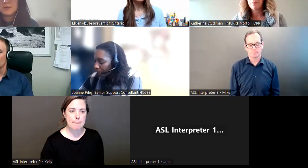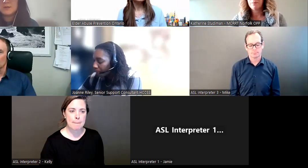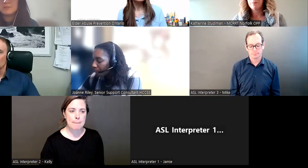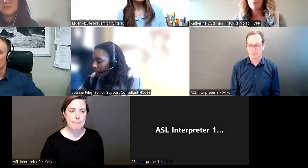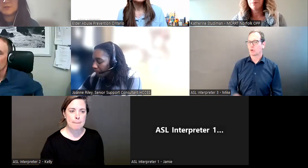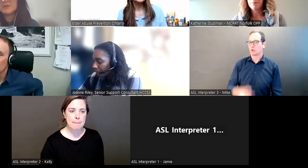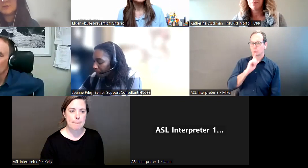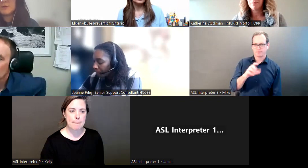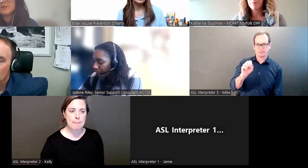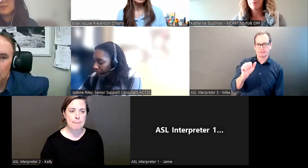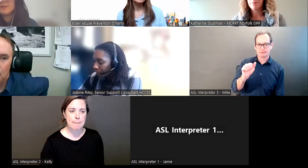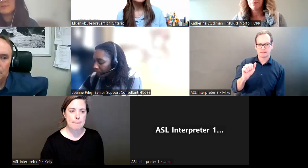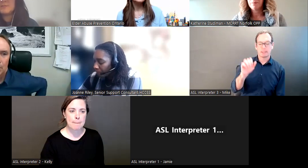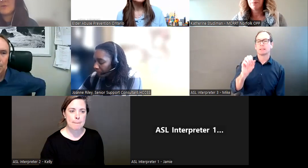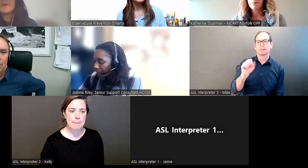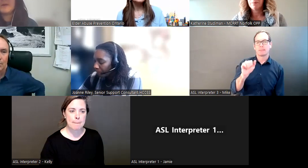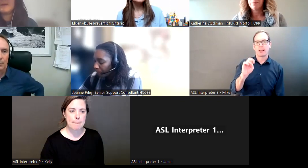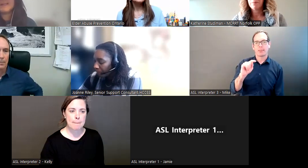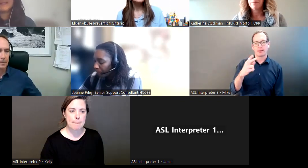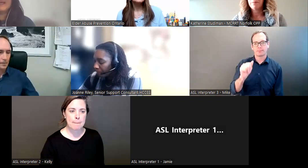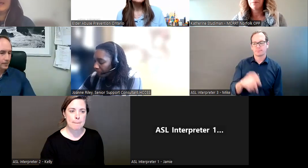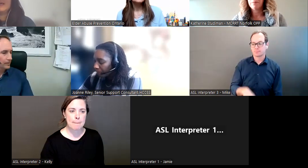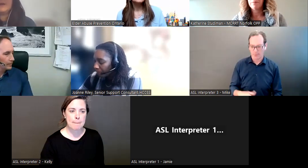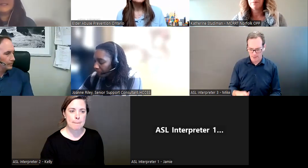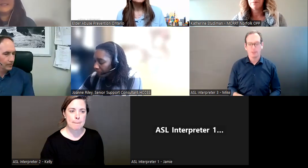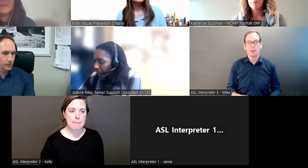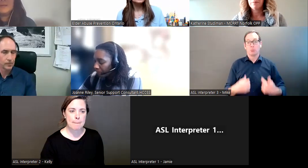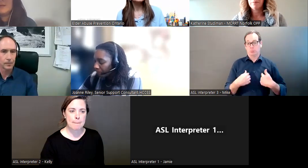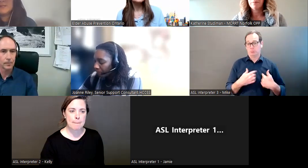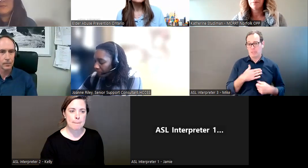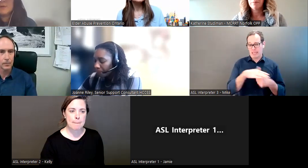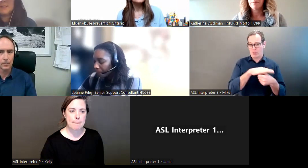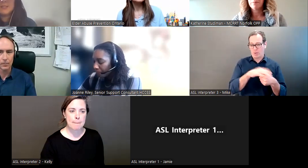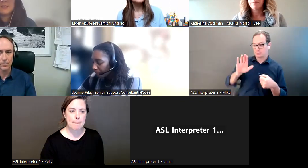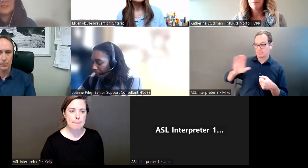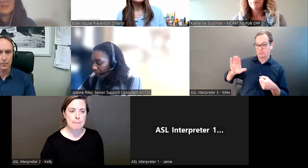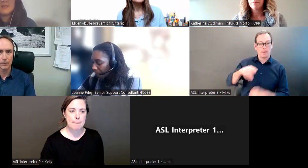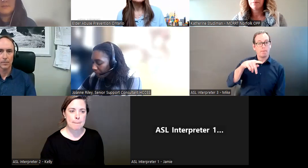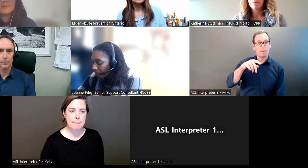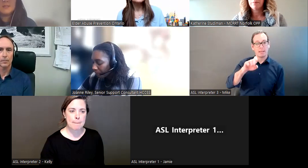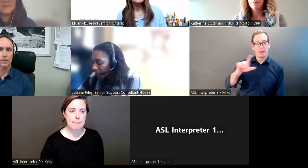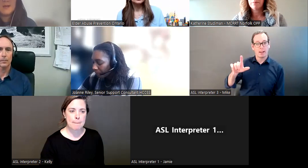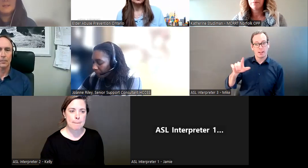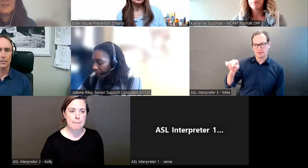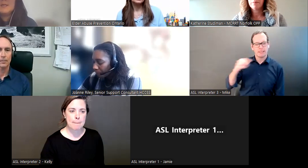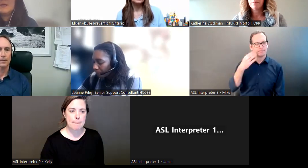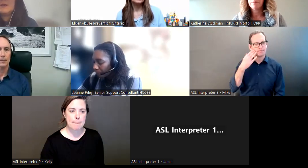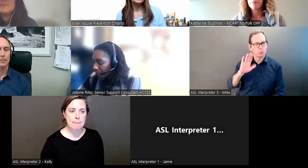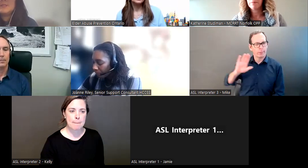their structures their seniors at risk program, but it is called the same thing. They also have one clinician as